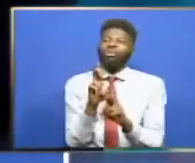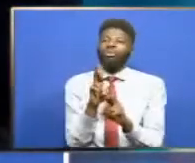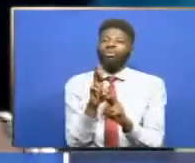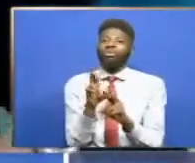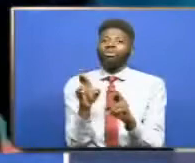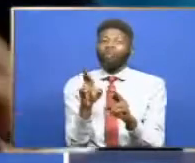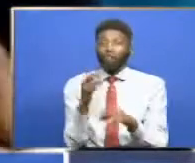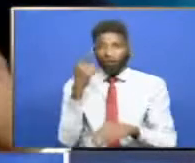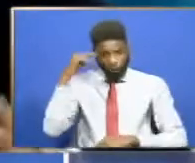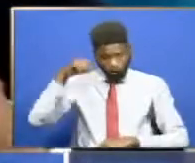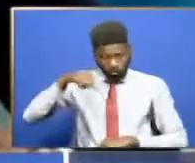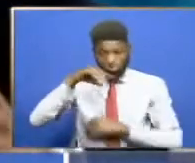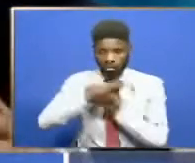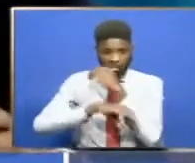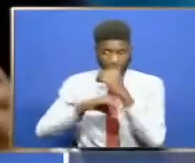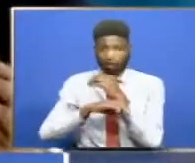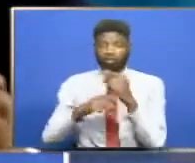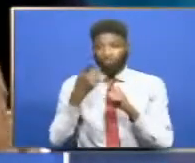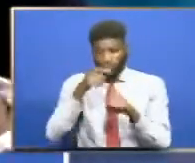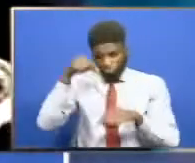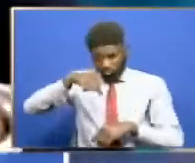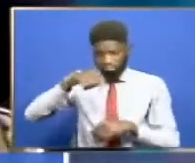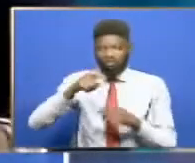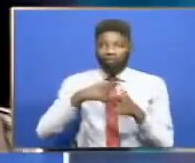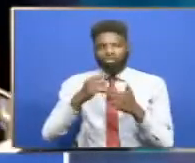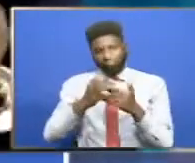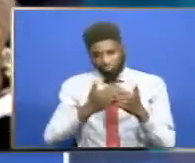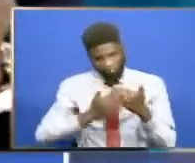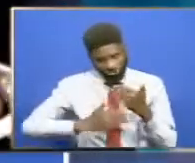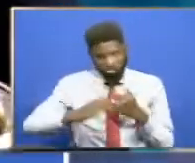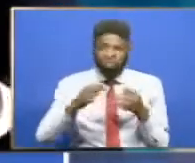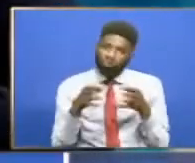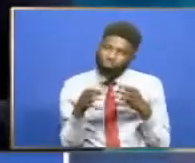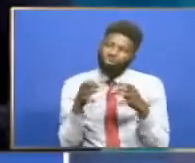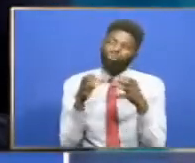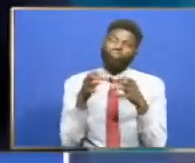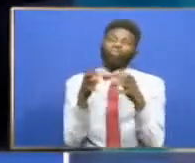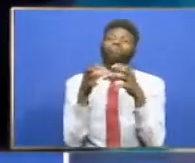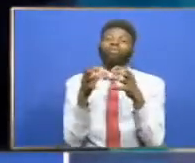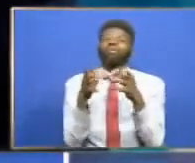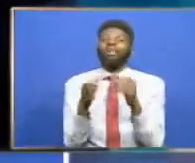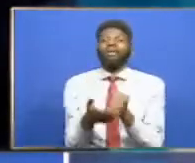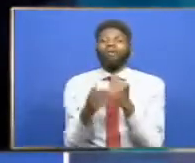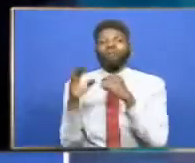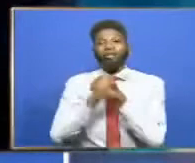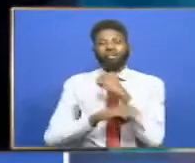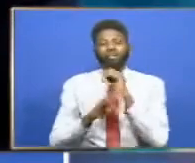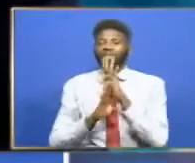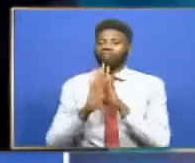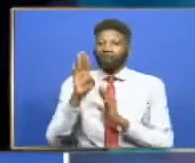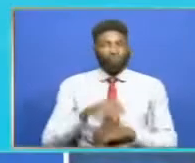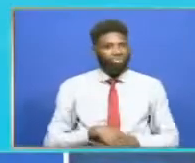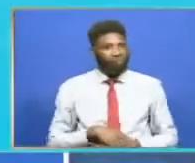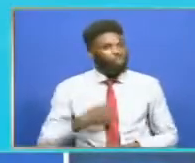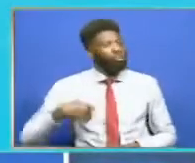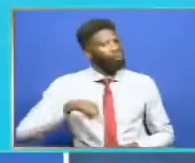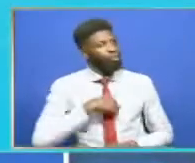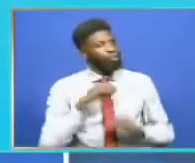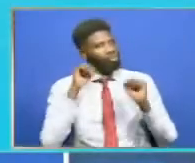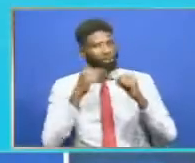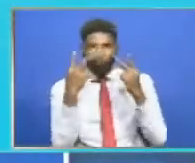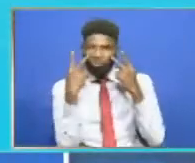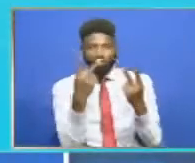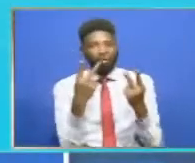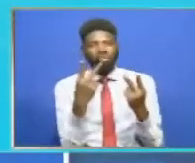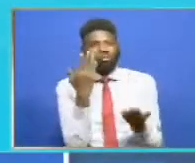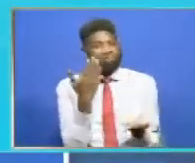document for this country. So from there, let's pick it from there and push it forward and get this country moving forward. Are we likely to see a